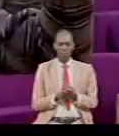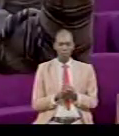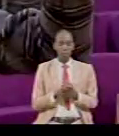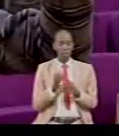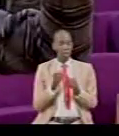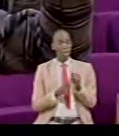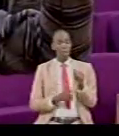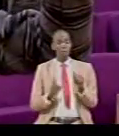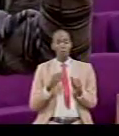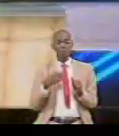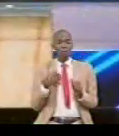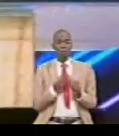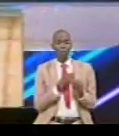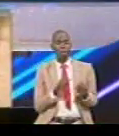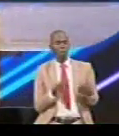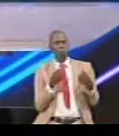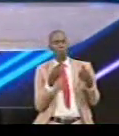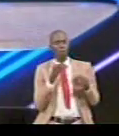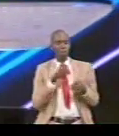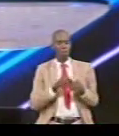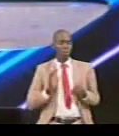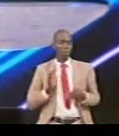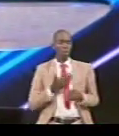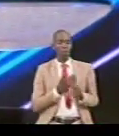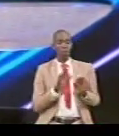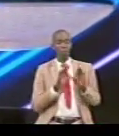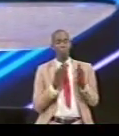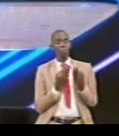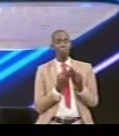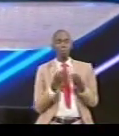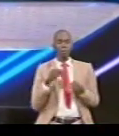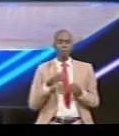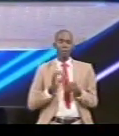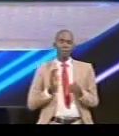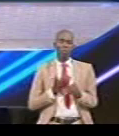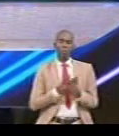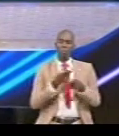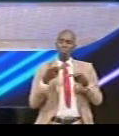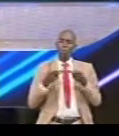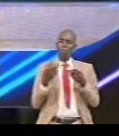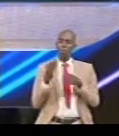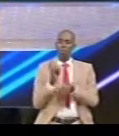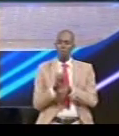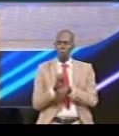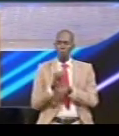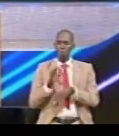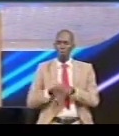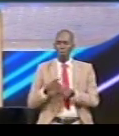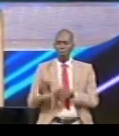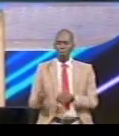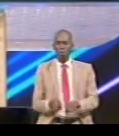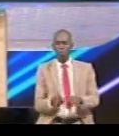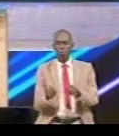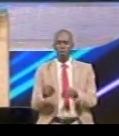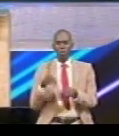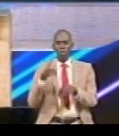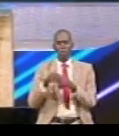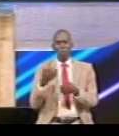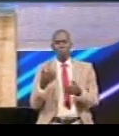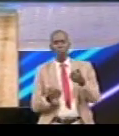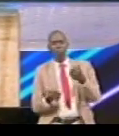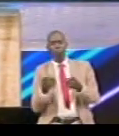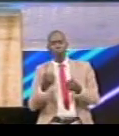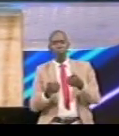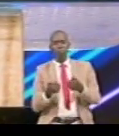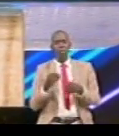Everywhere we go, in our family, in our places of work, on the street, in the vehicle, in